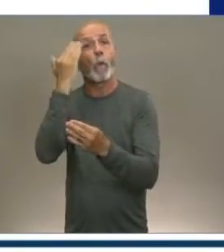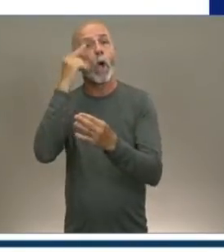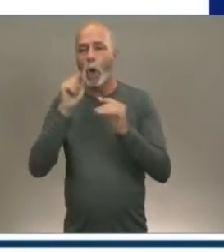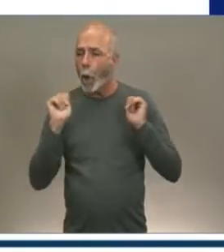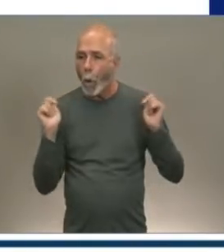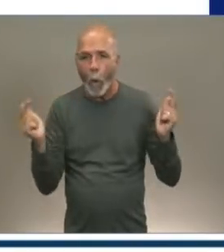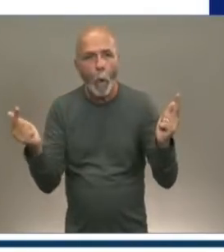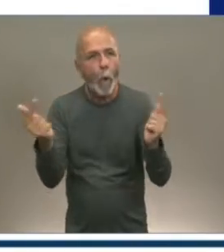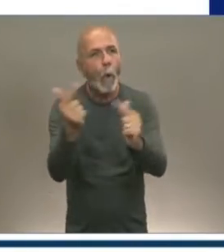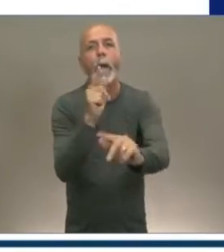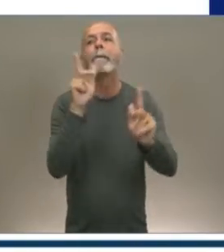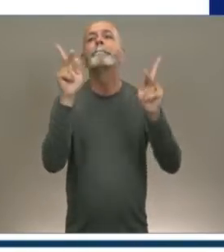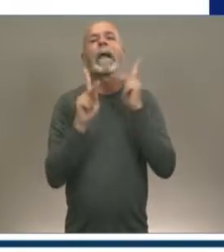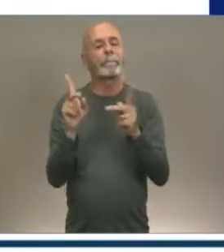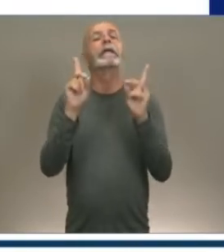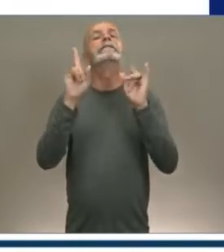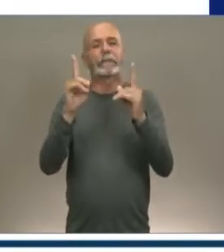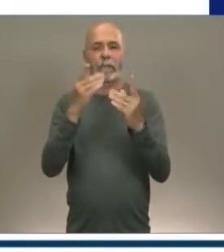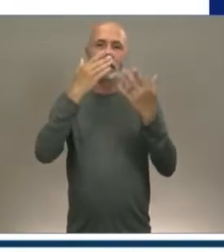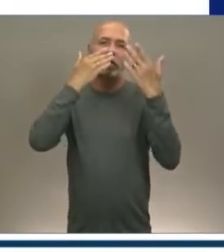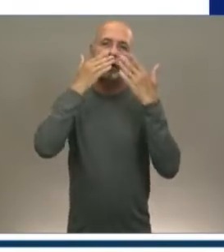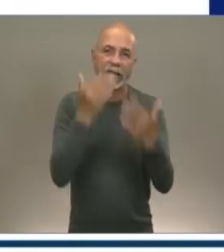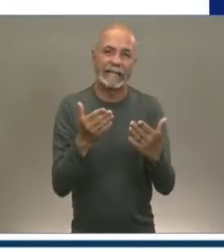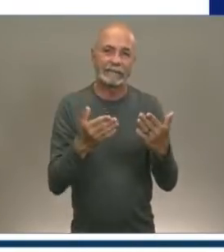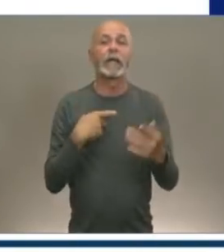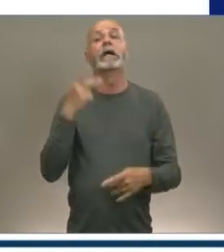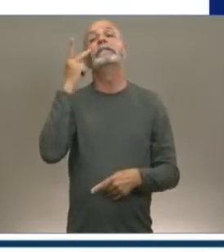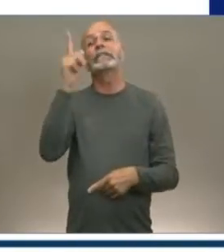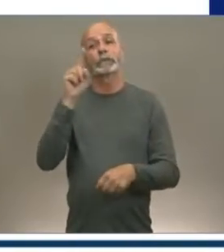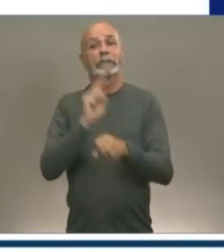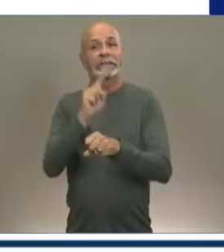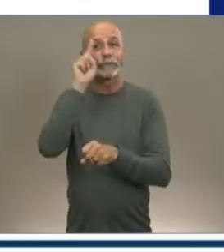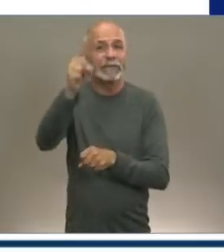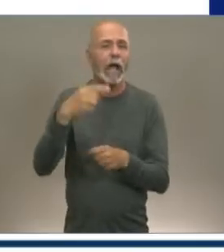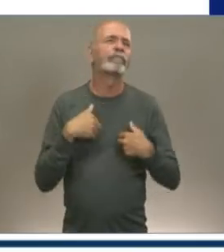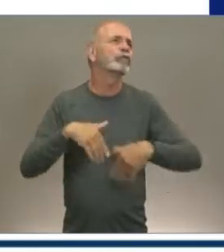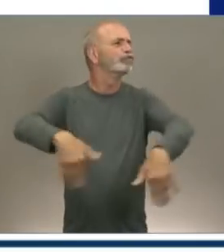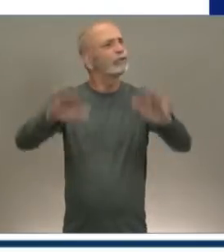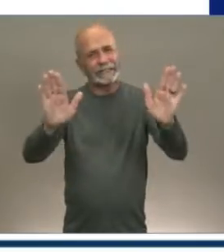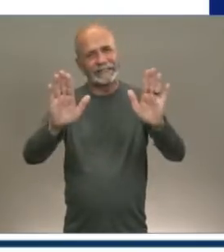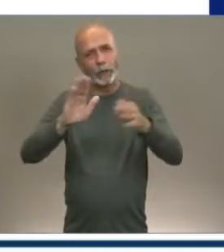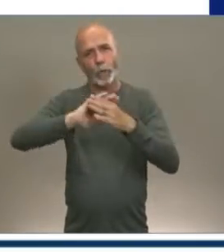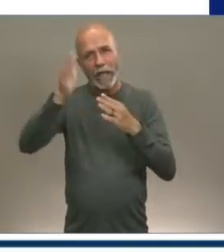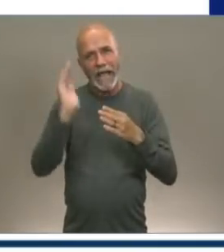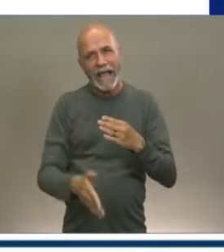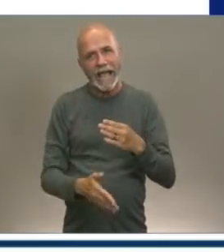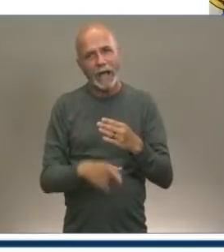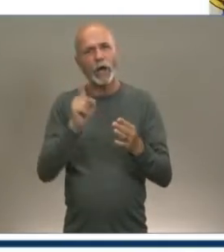week, so have a great weekend, be kind to one another, and enjoy Nova Scotia. You deserve it.